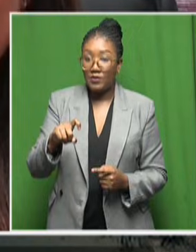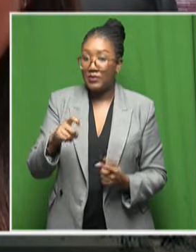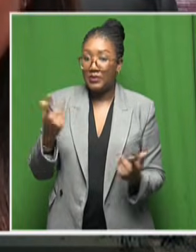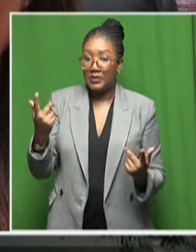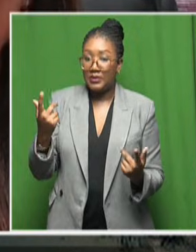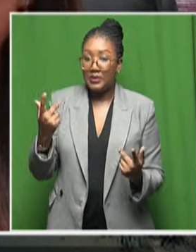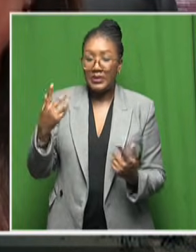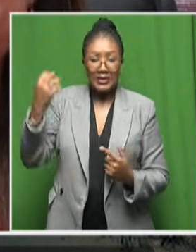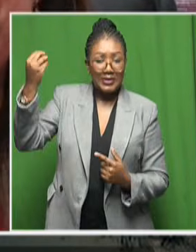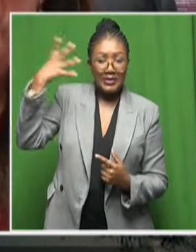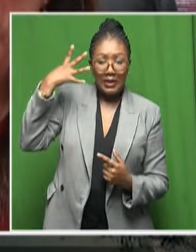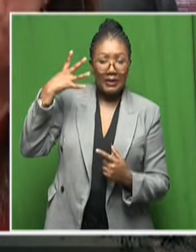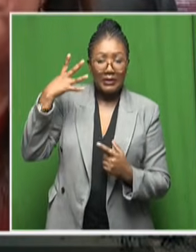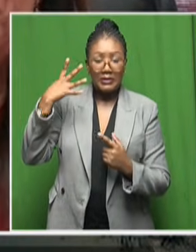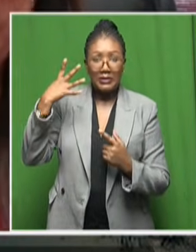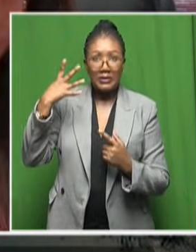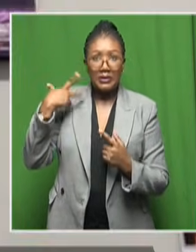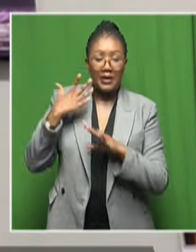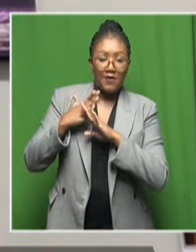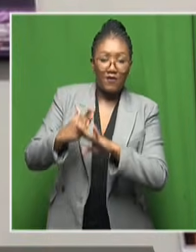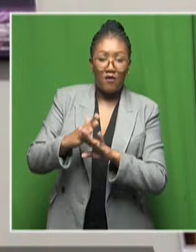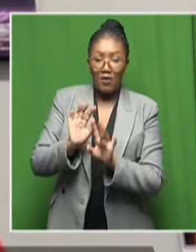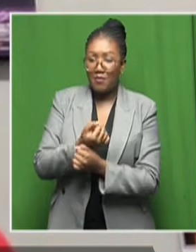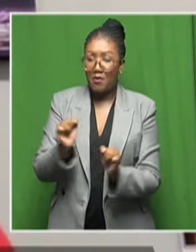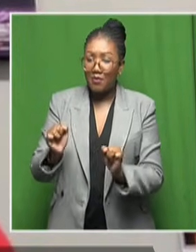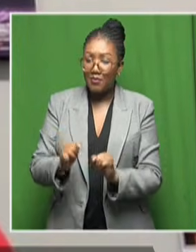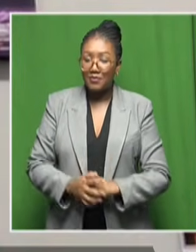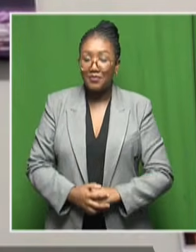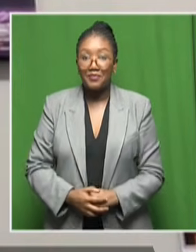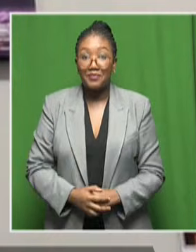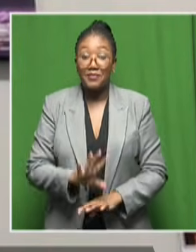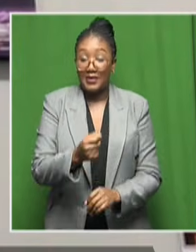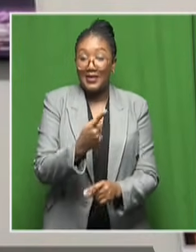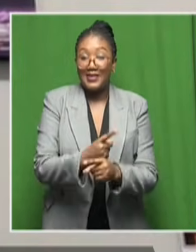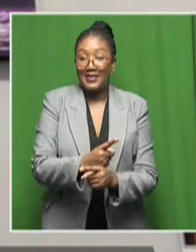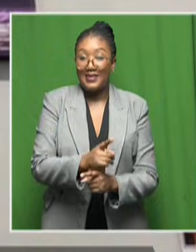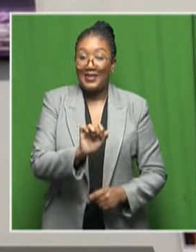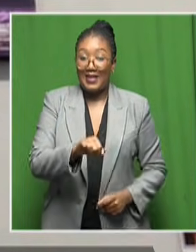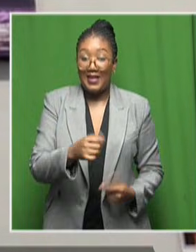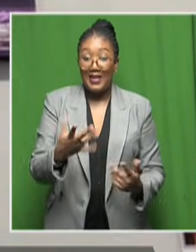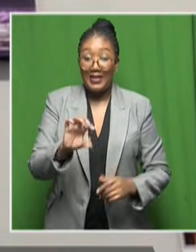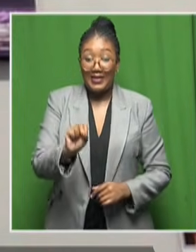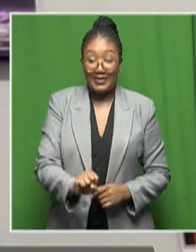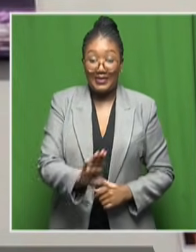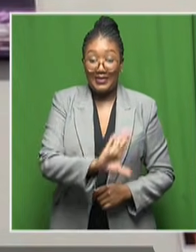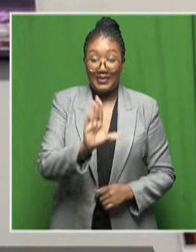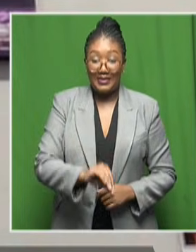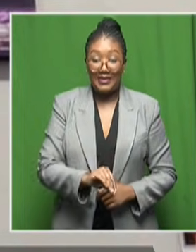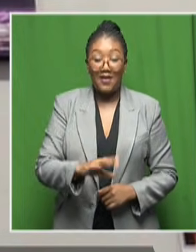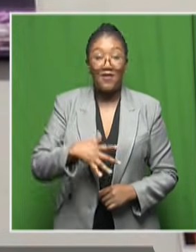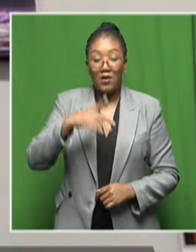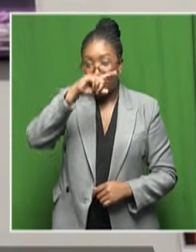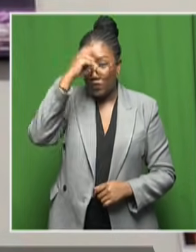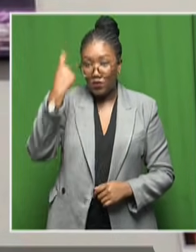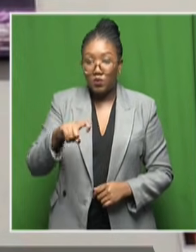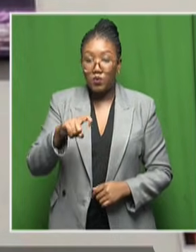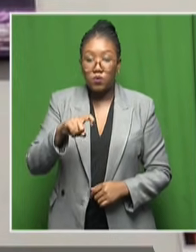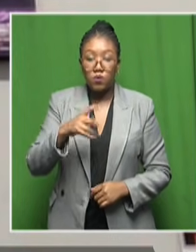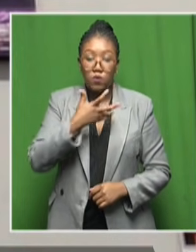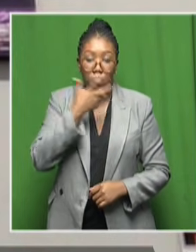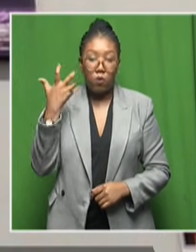sun. Definitely, absolutely. So as you said, South Africa is one of the sunniest places in the